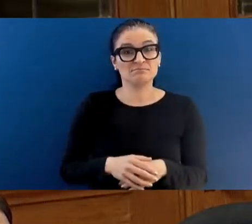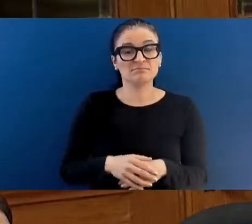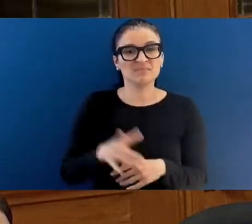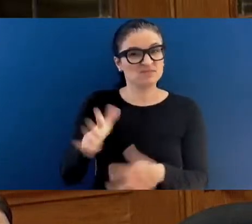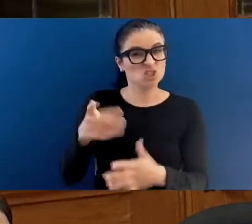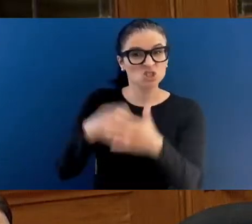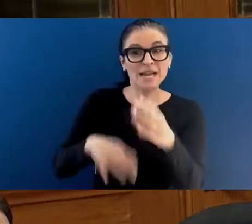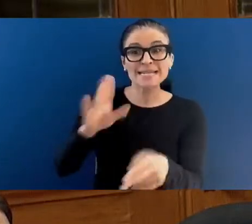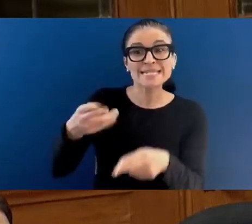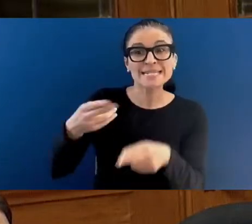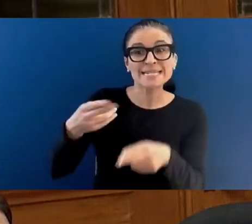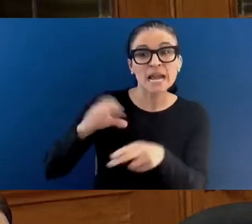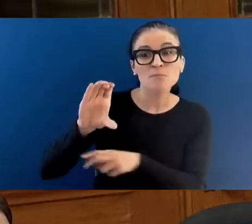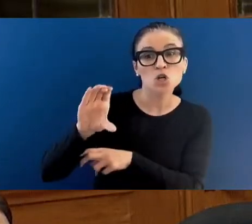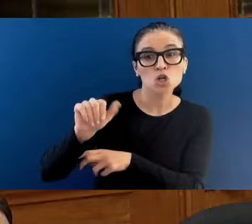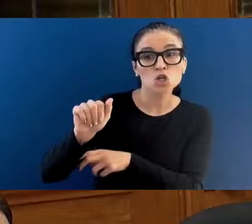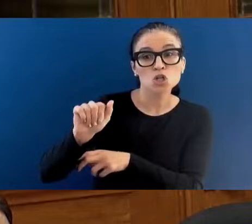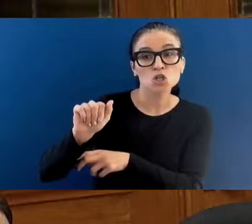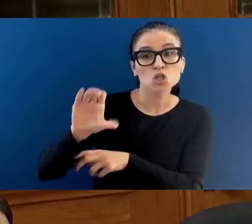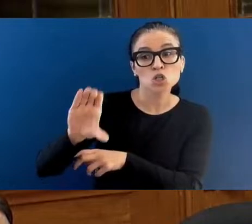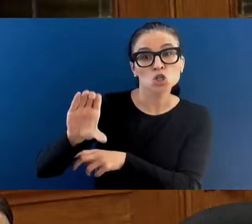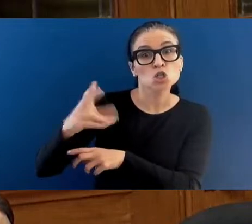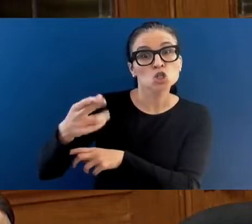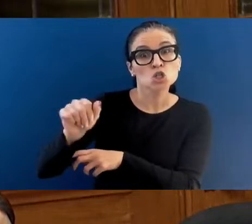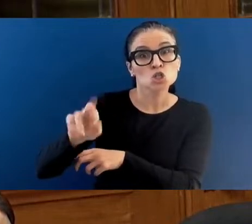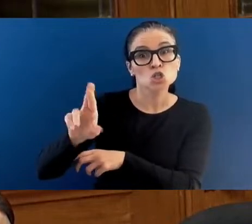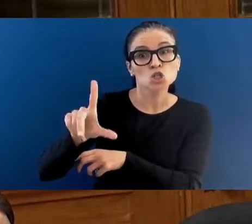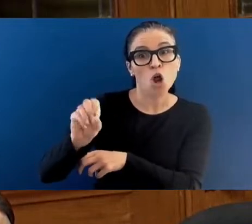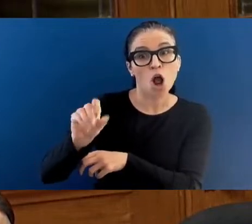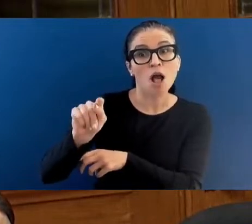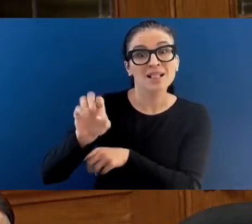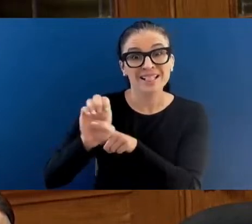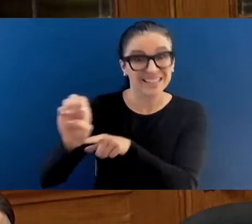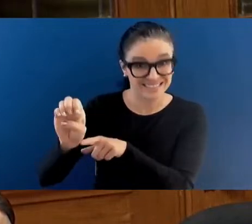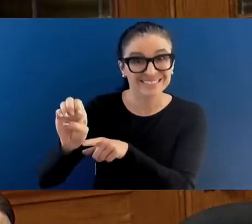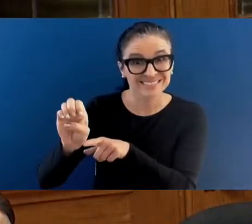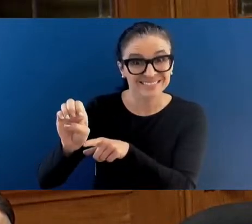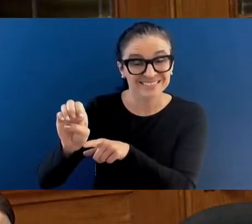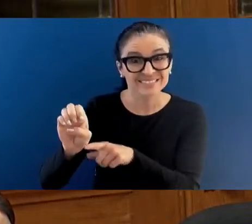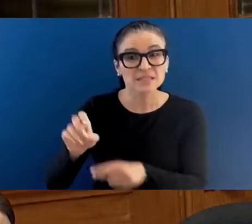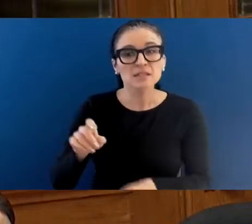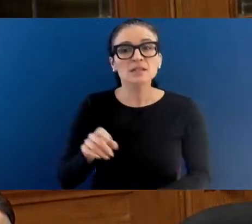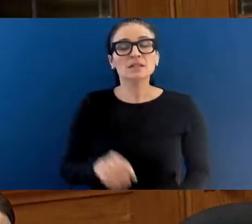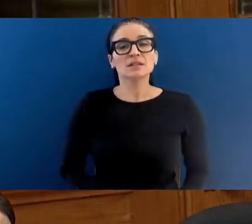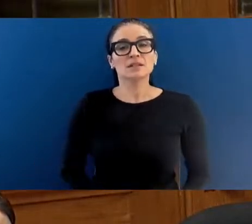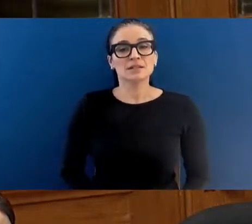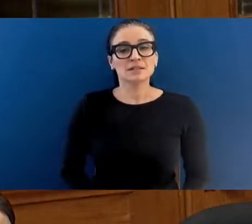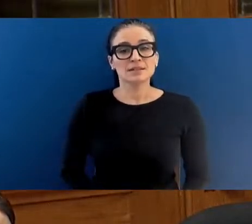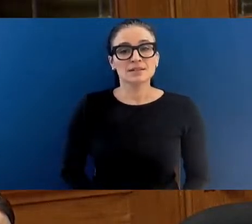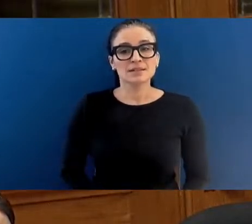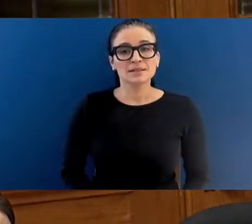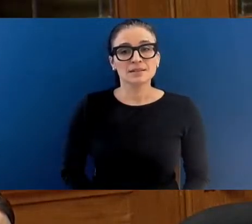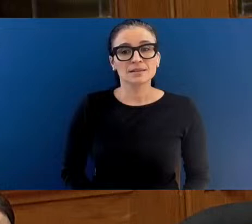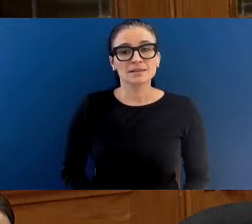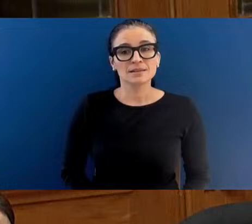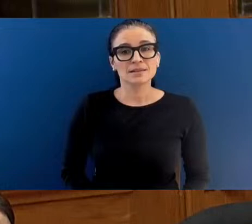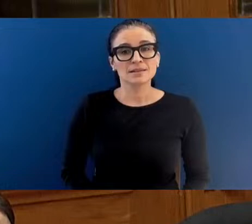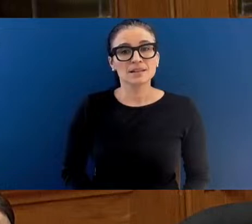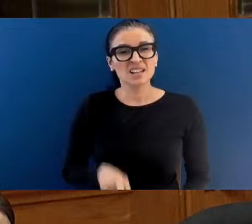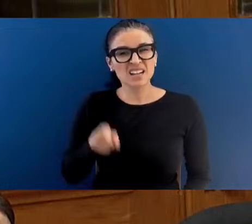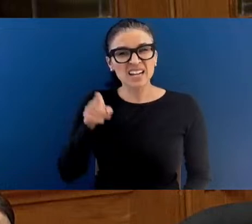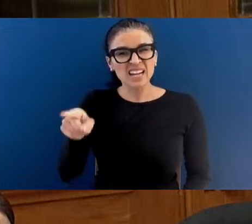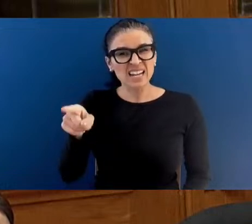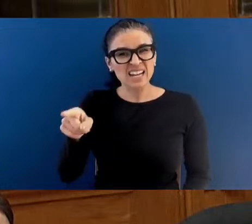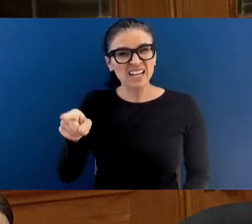in the vile terrorist attack which occurred on October 7th was called, and I quote, the most hateful thing he